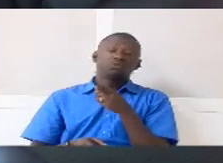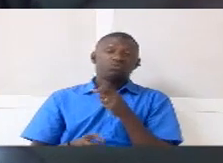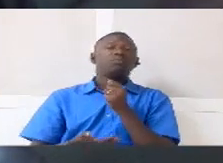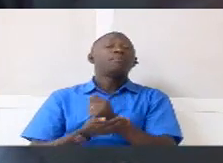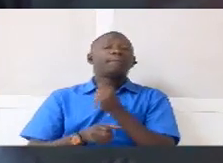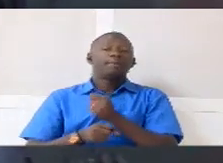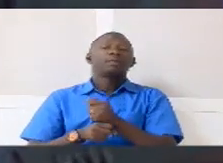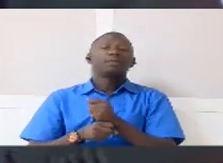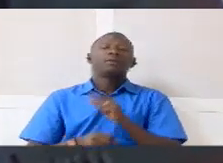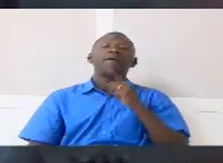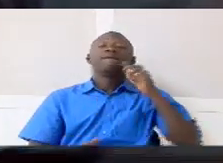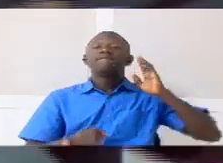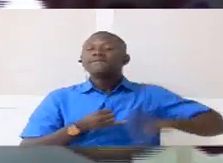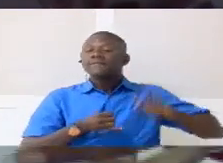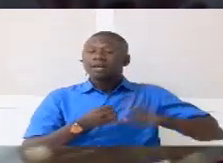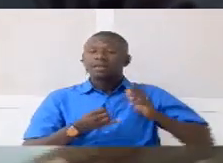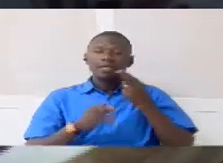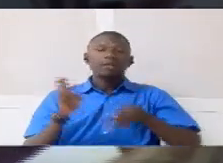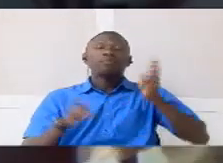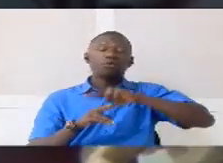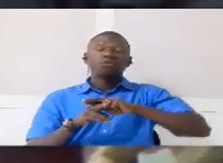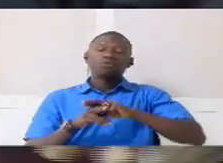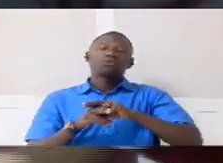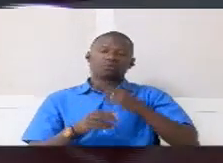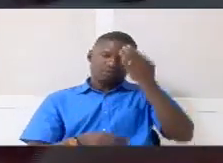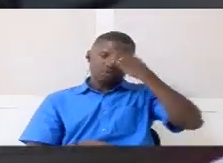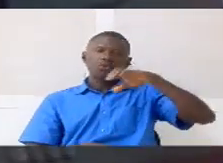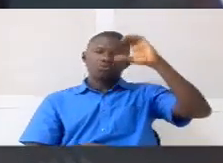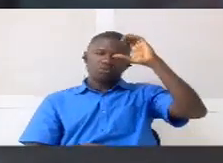final report of the Commission.